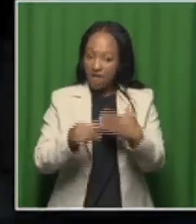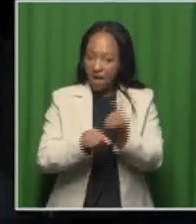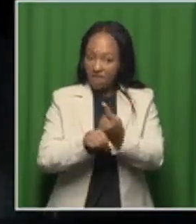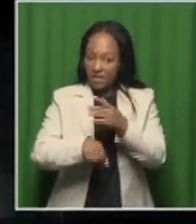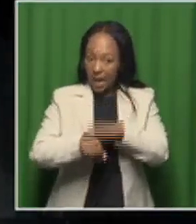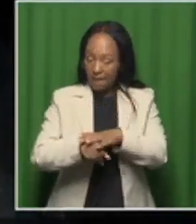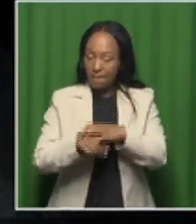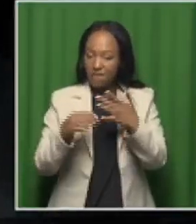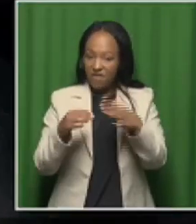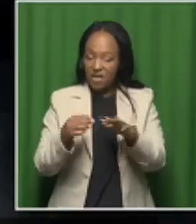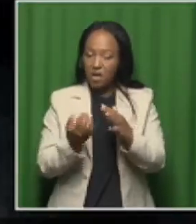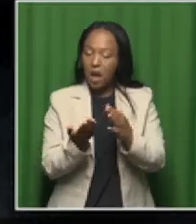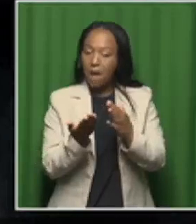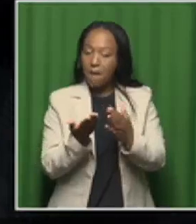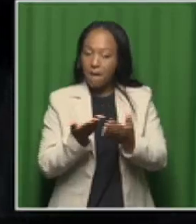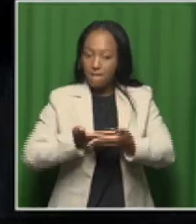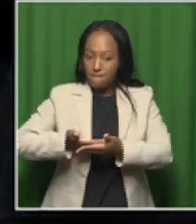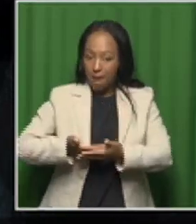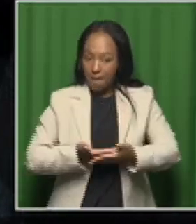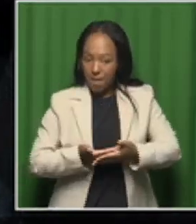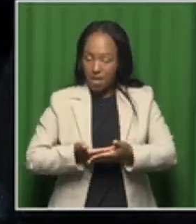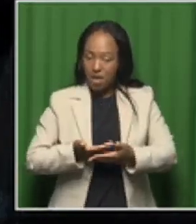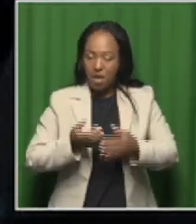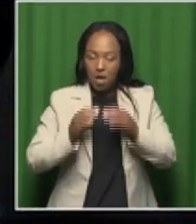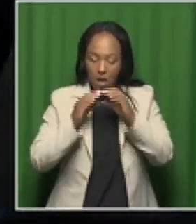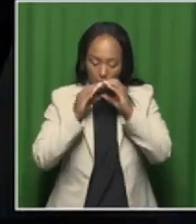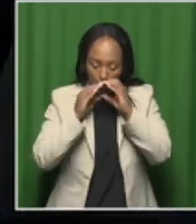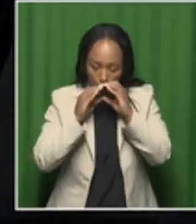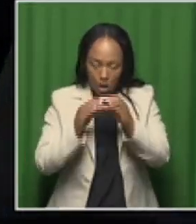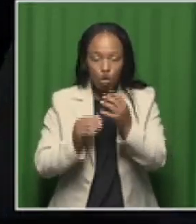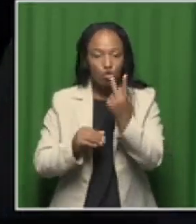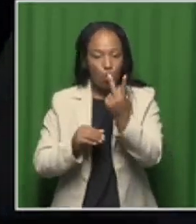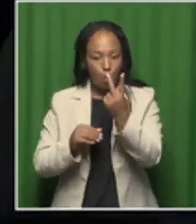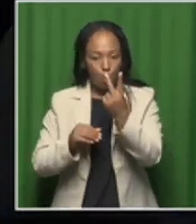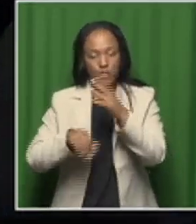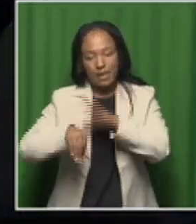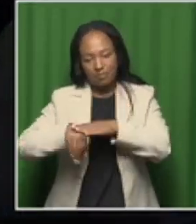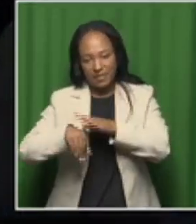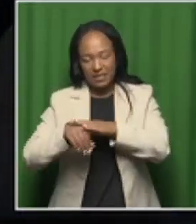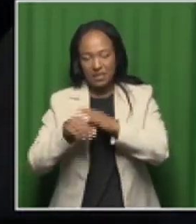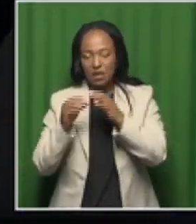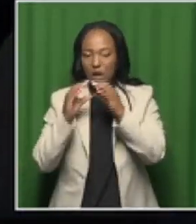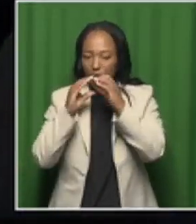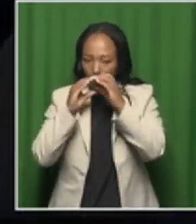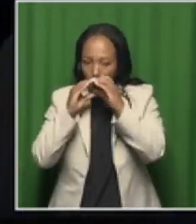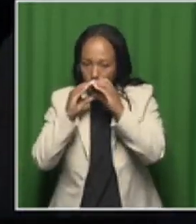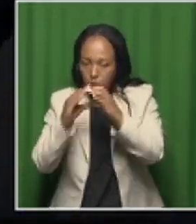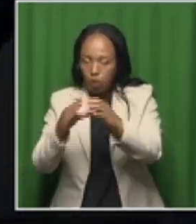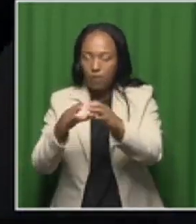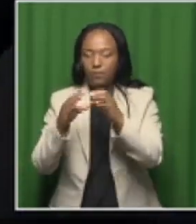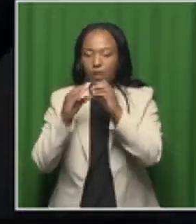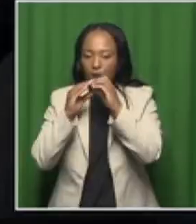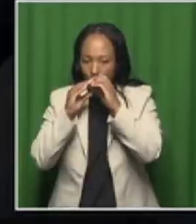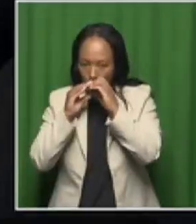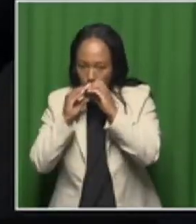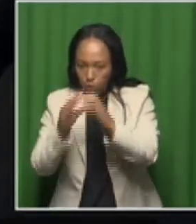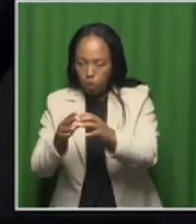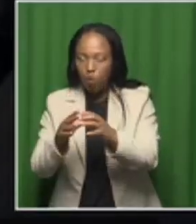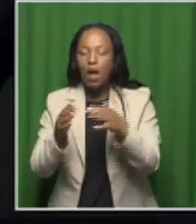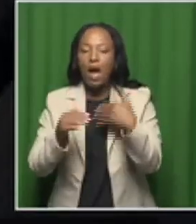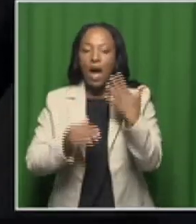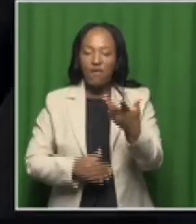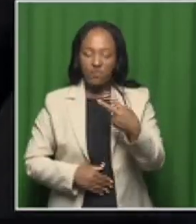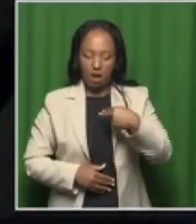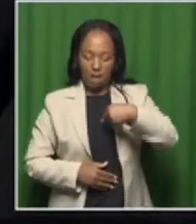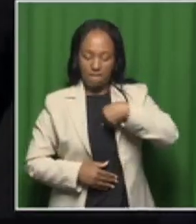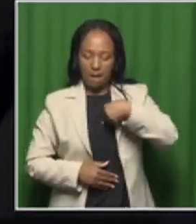a chest compression? Yes. After 1 breath, chest compression. No, 2 breaths. 2 breaths. 30 chest compression. 2 breaths,